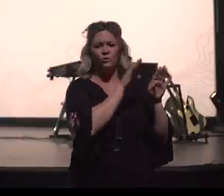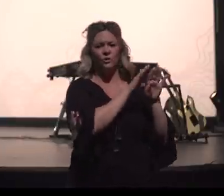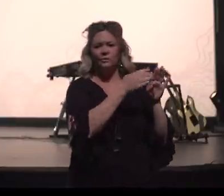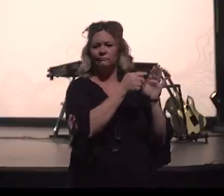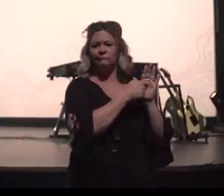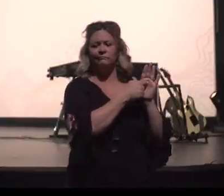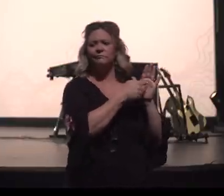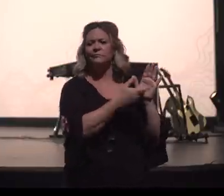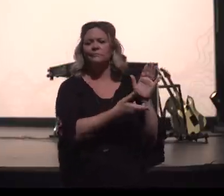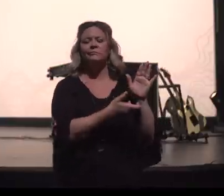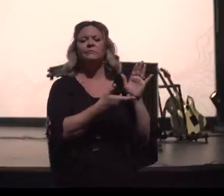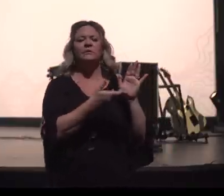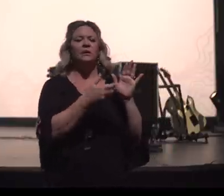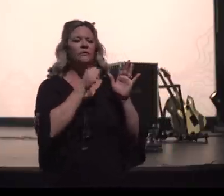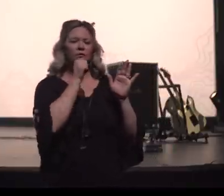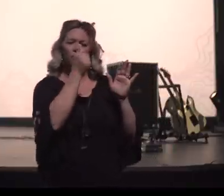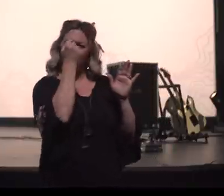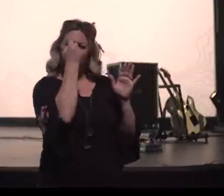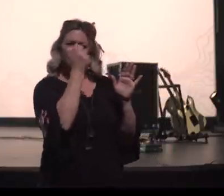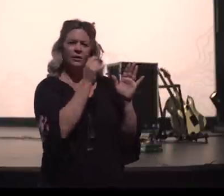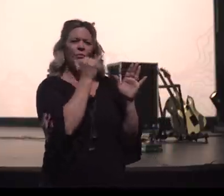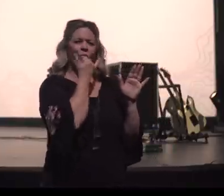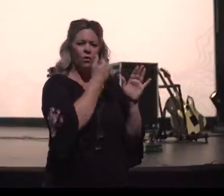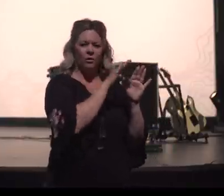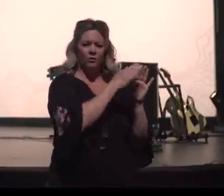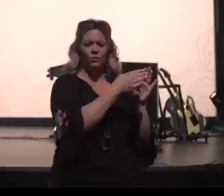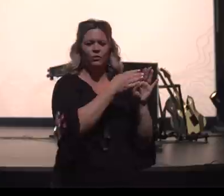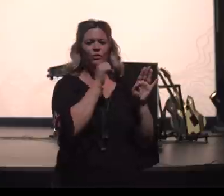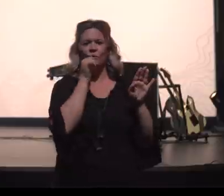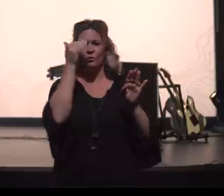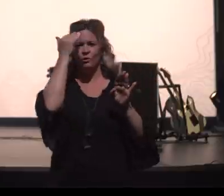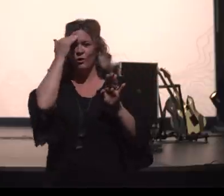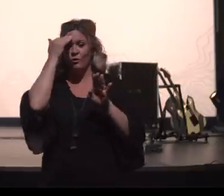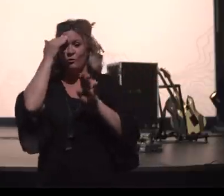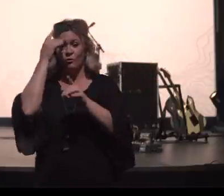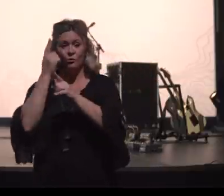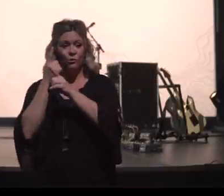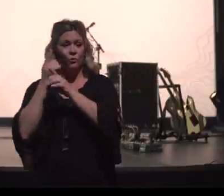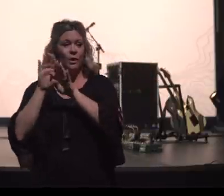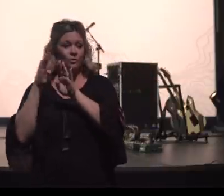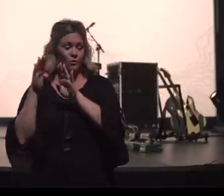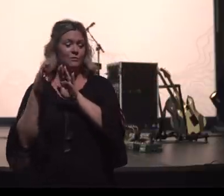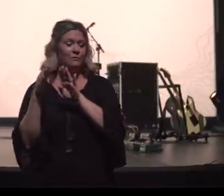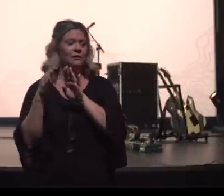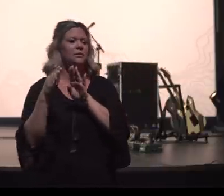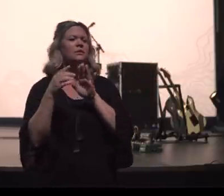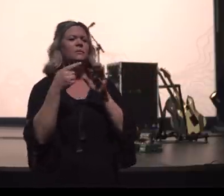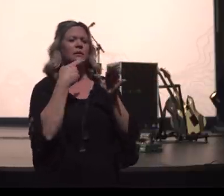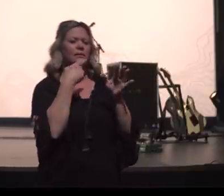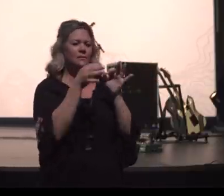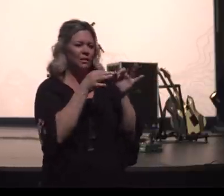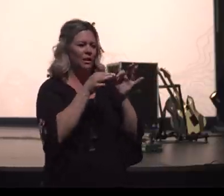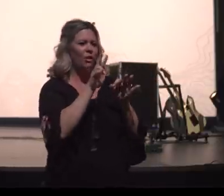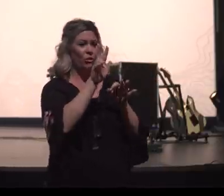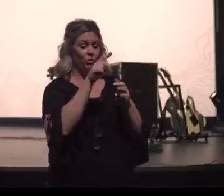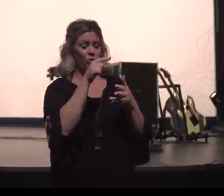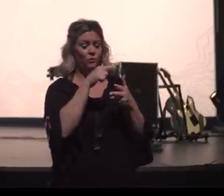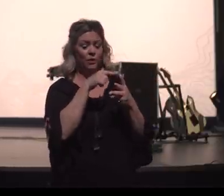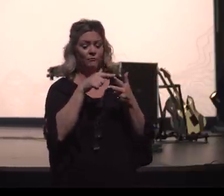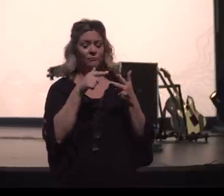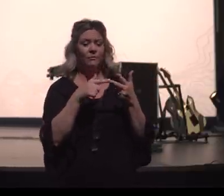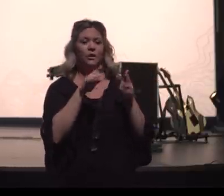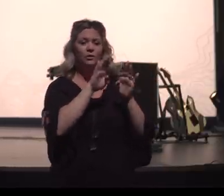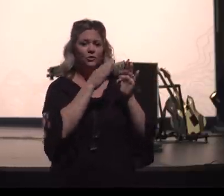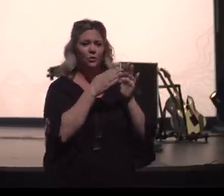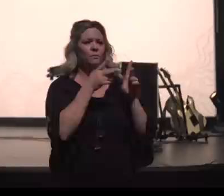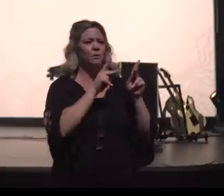unless you understand those, you won't really go to the right door. So just for a few minutes, let me just tell you three doors people try to walk